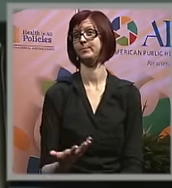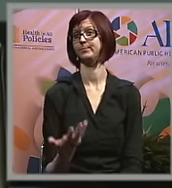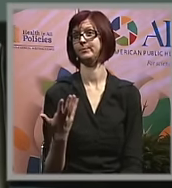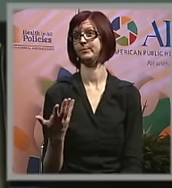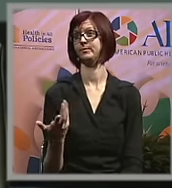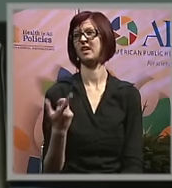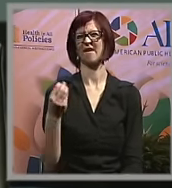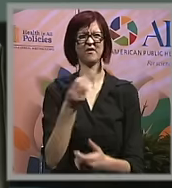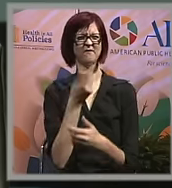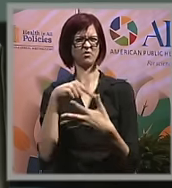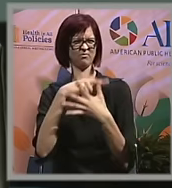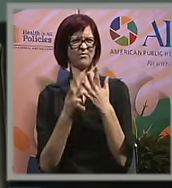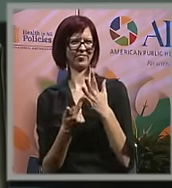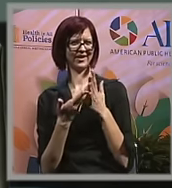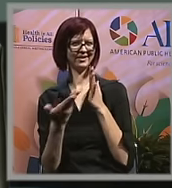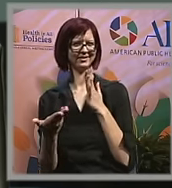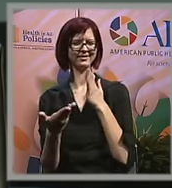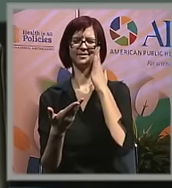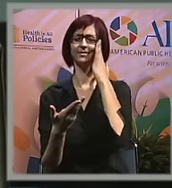I mean, a couple of things.